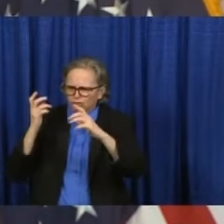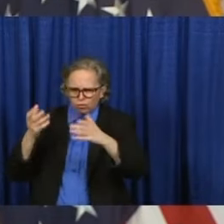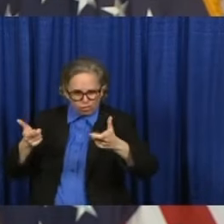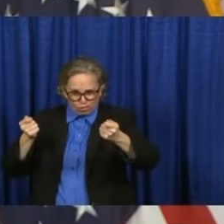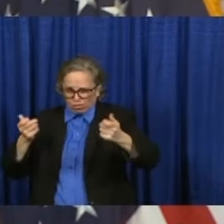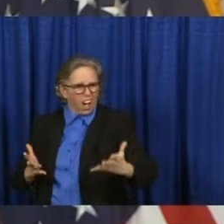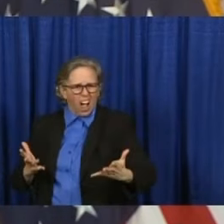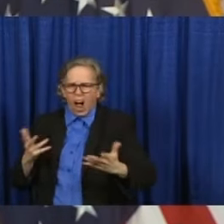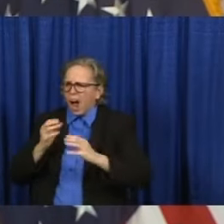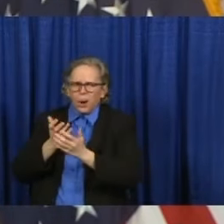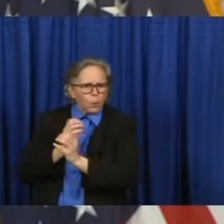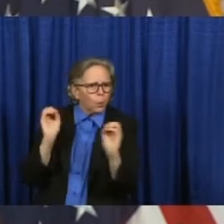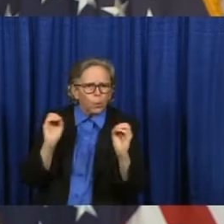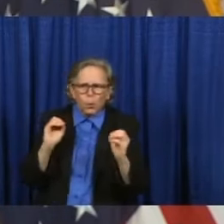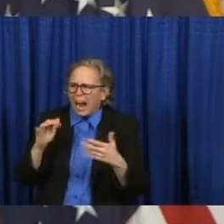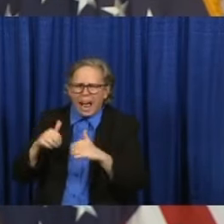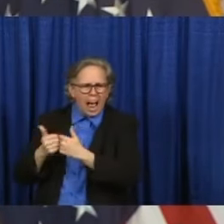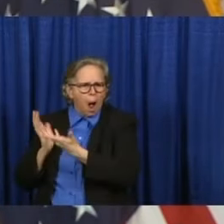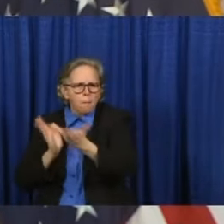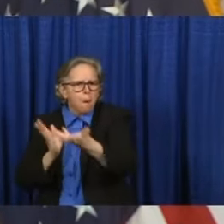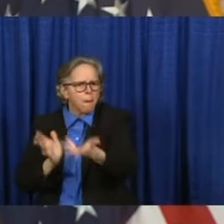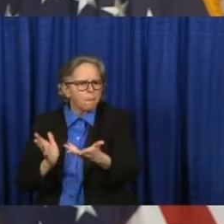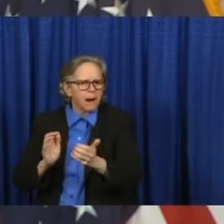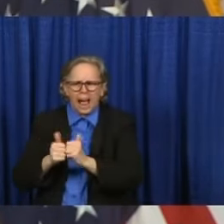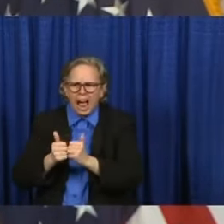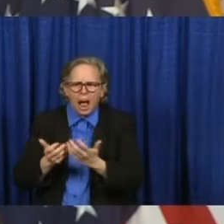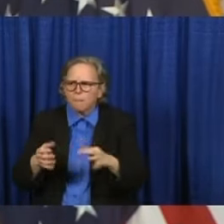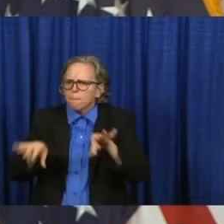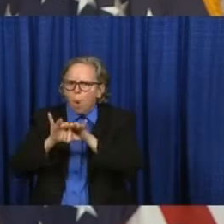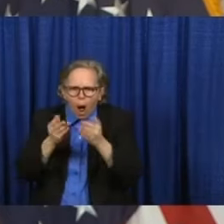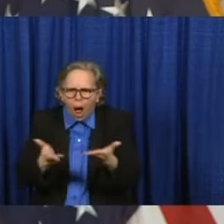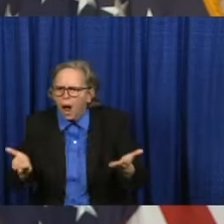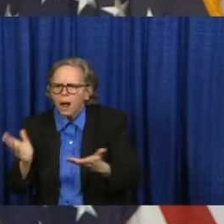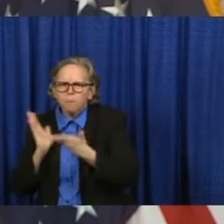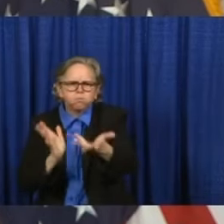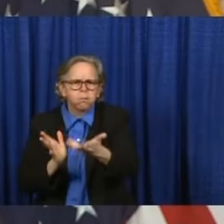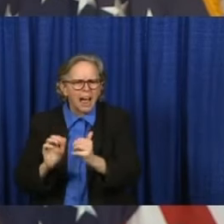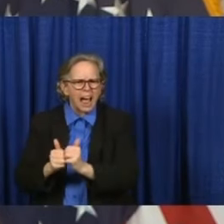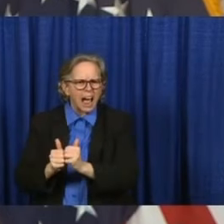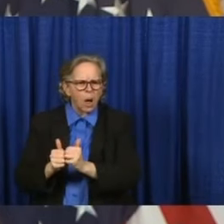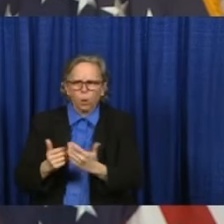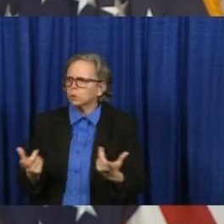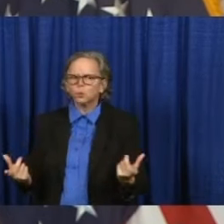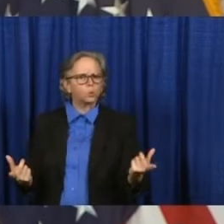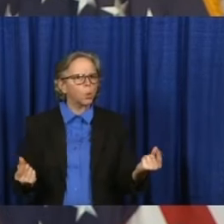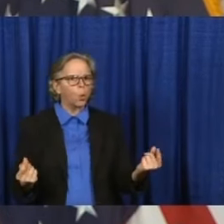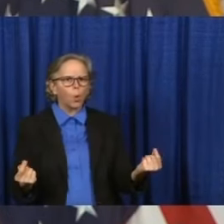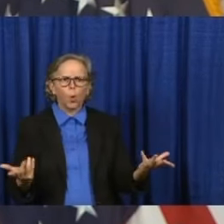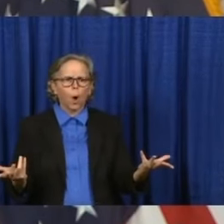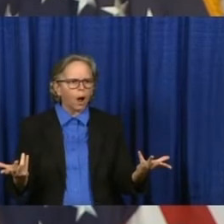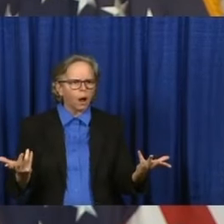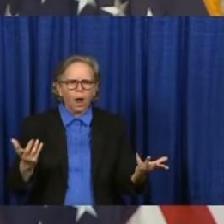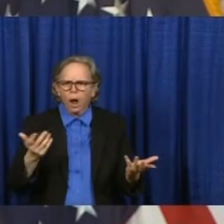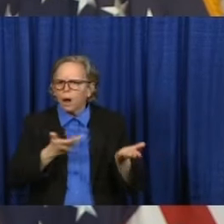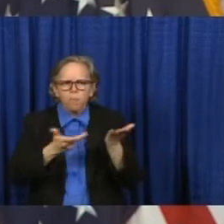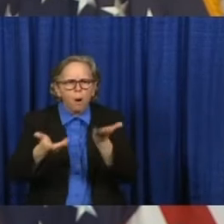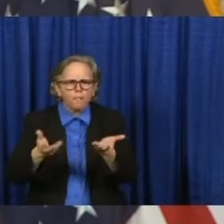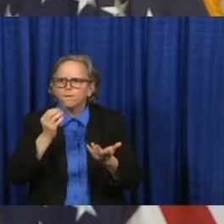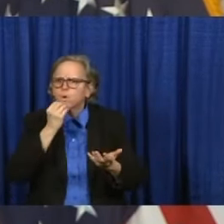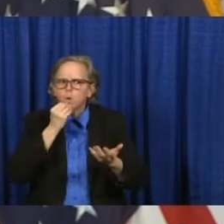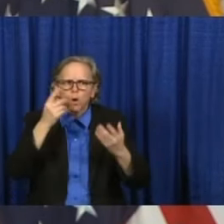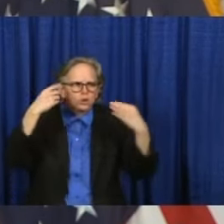hospitals receive important supplies? What would we do with no one making sure grocery stores are stocked with things we